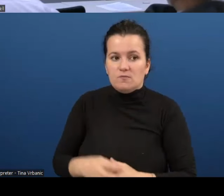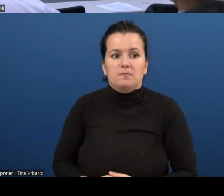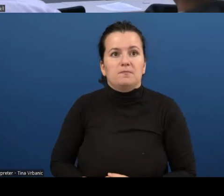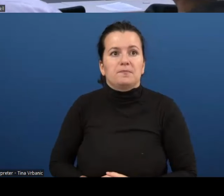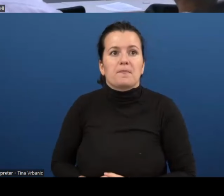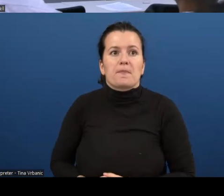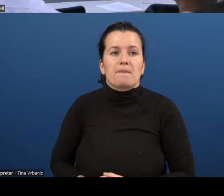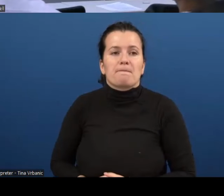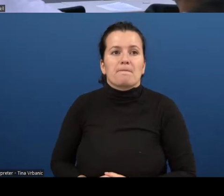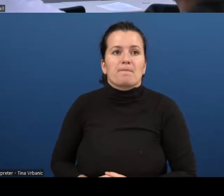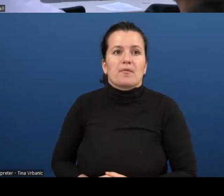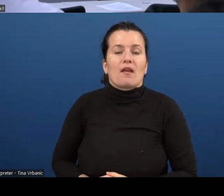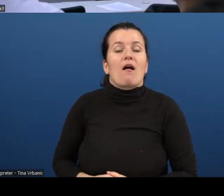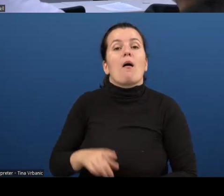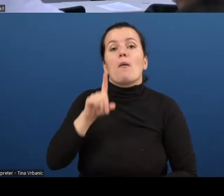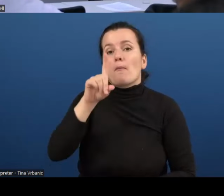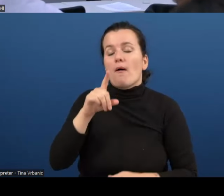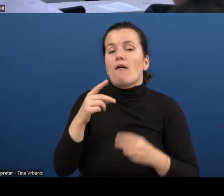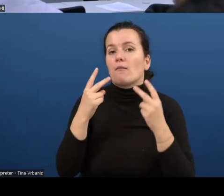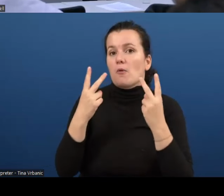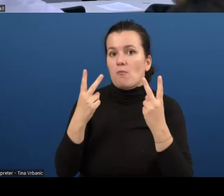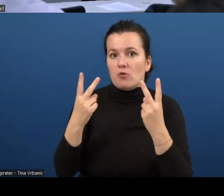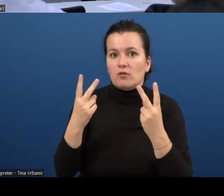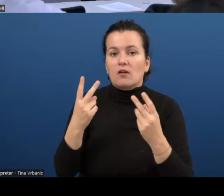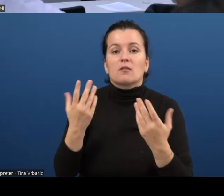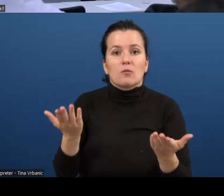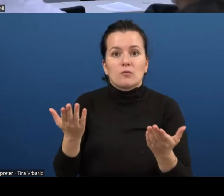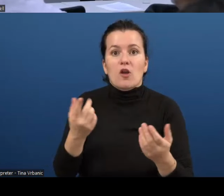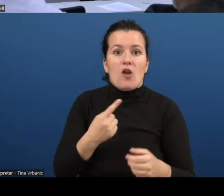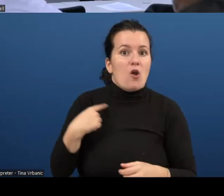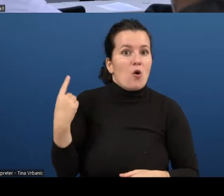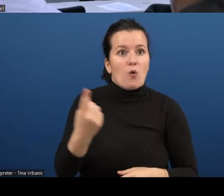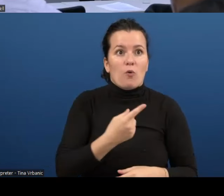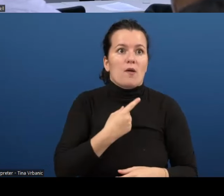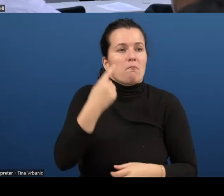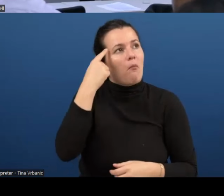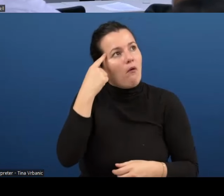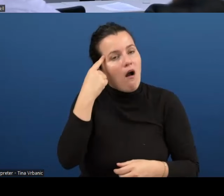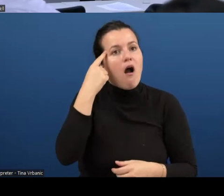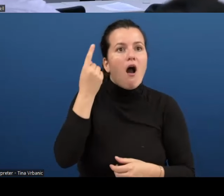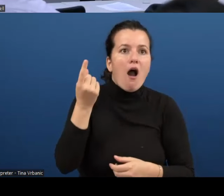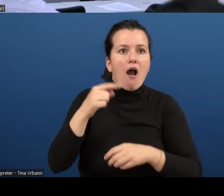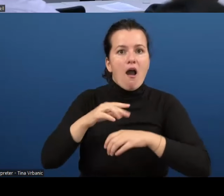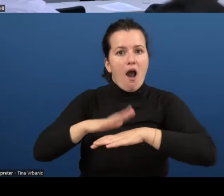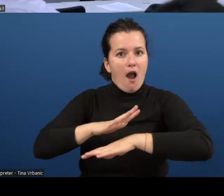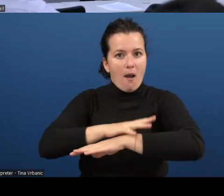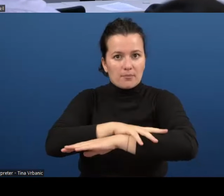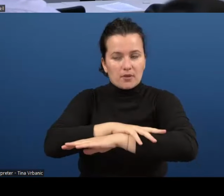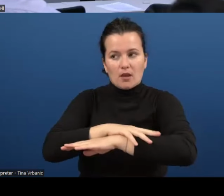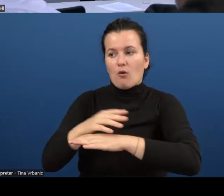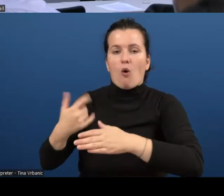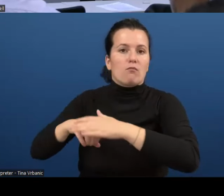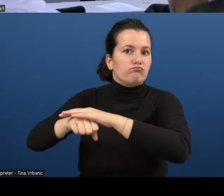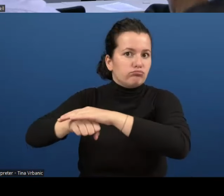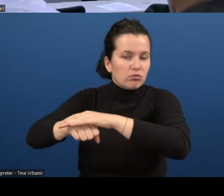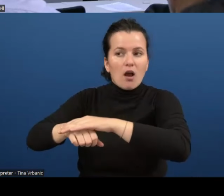What I also find an important message is that when you design an haptic device, you really need to